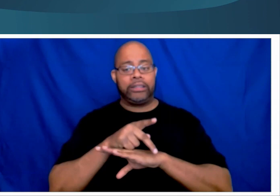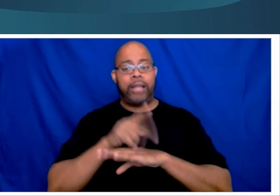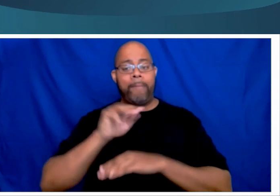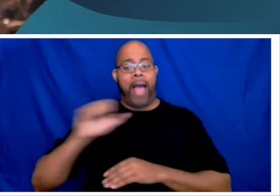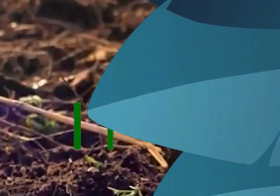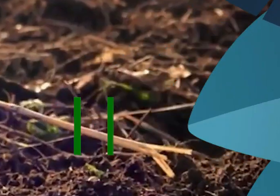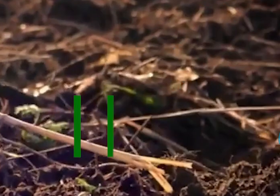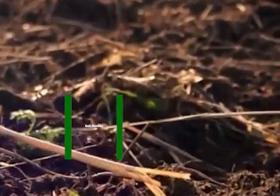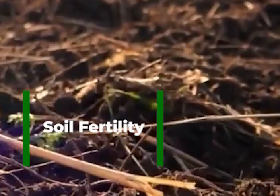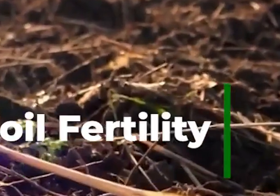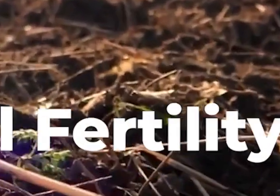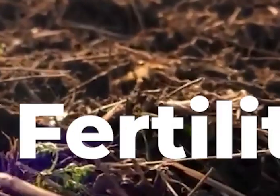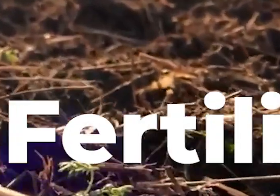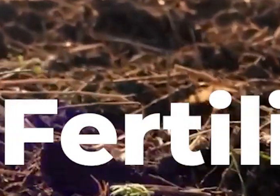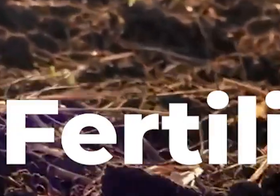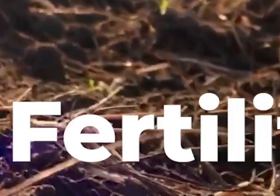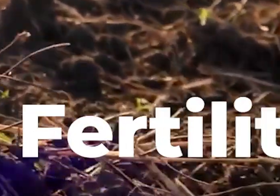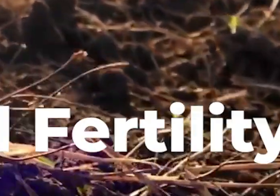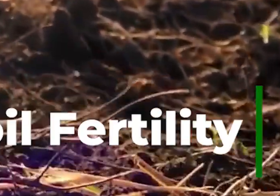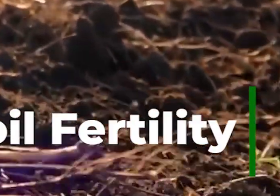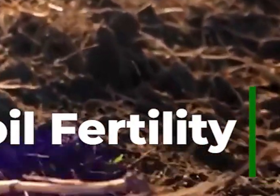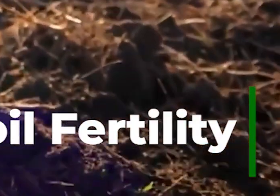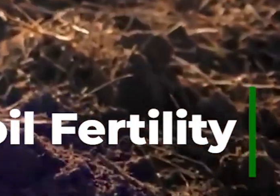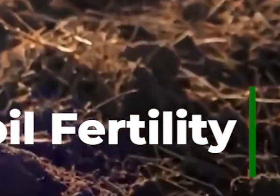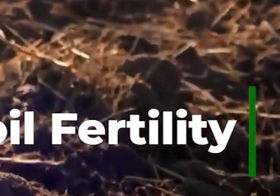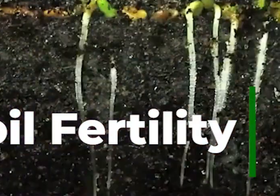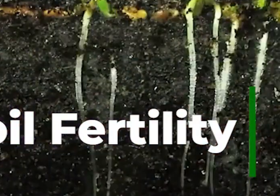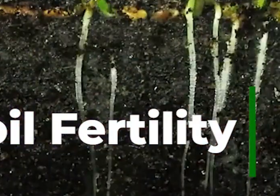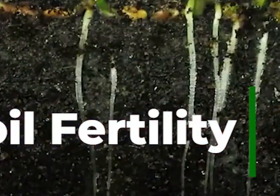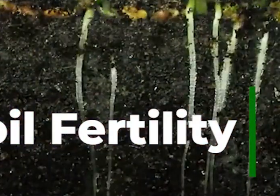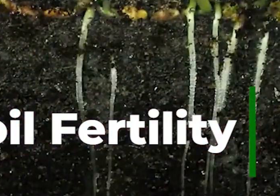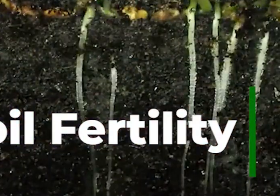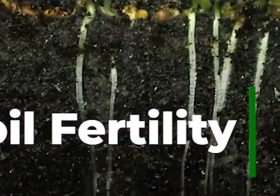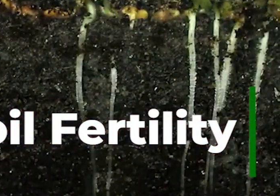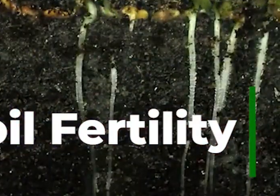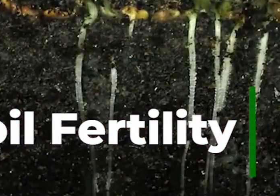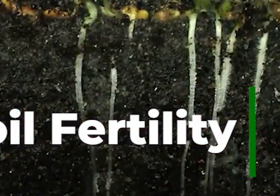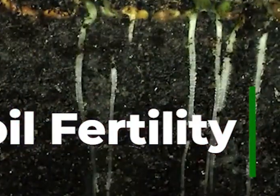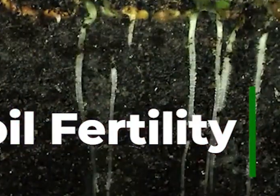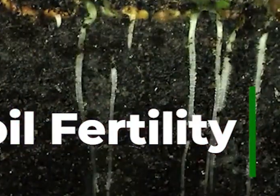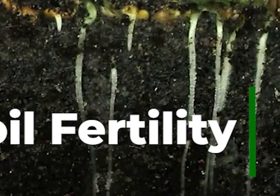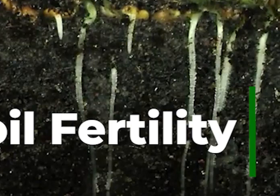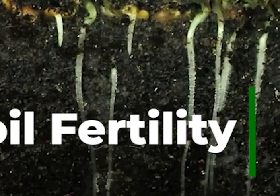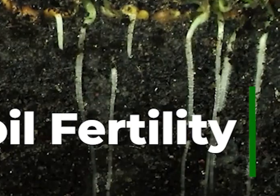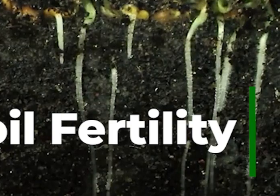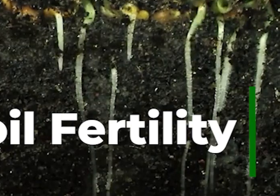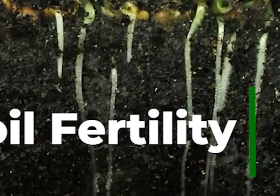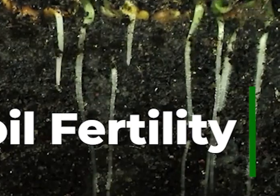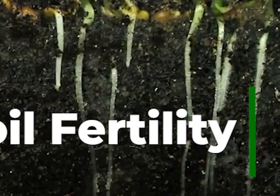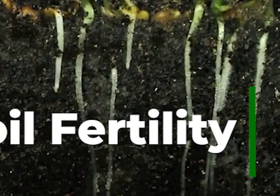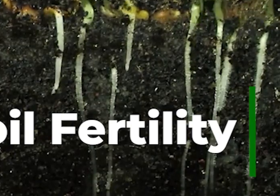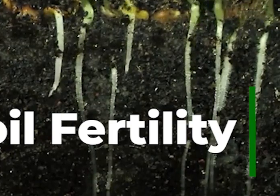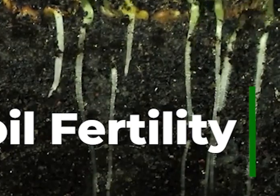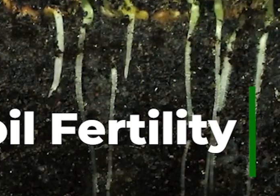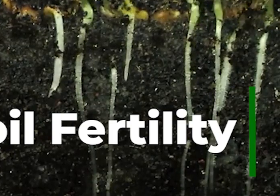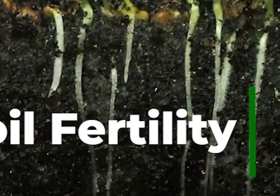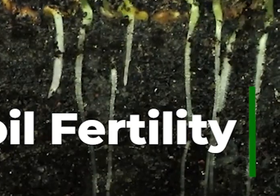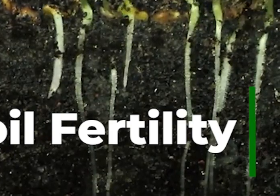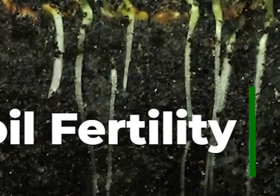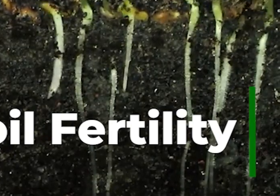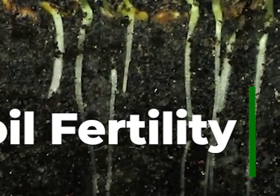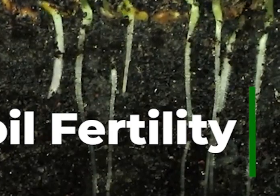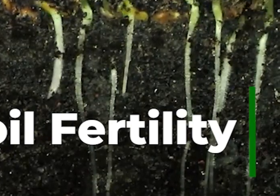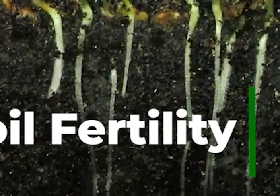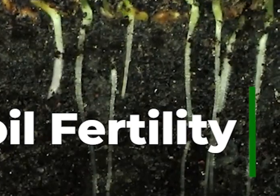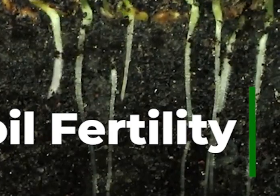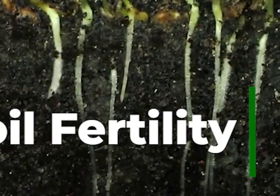Nitrogen is important for soil fertility as it helps to improve the quality of the soil. It's essential for the growth of microorganisms that